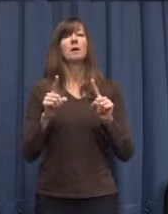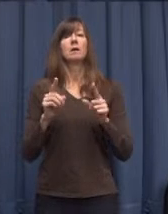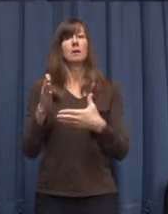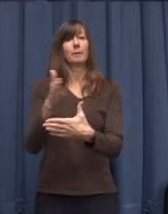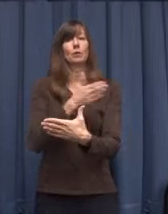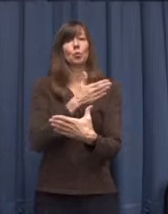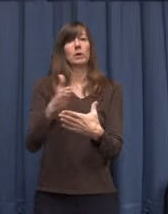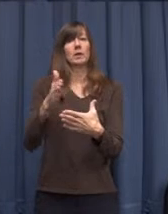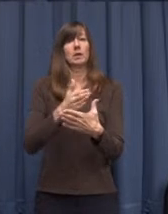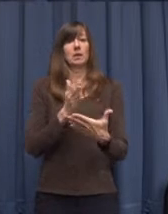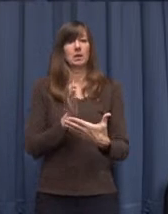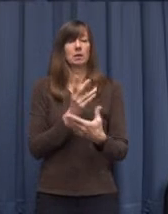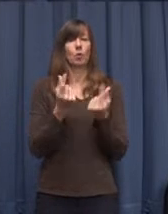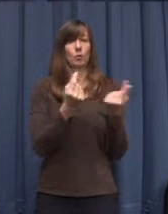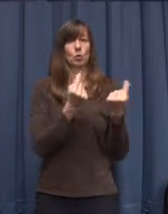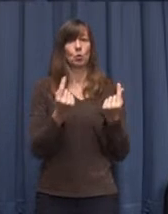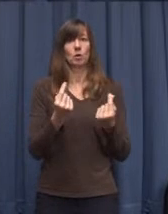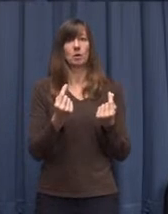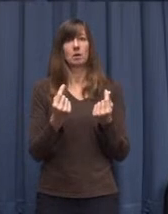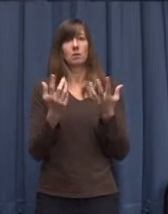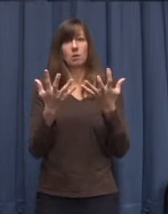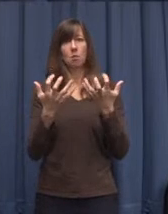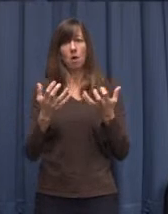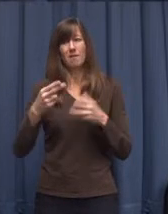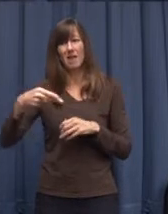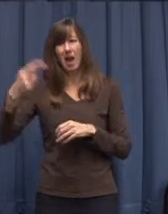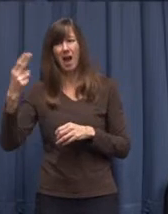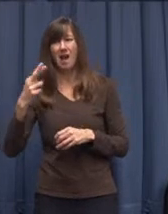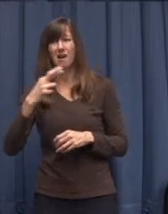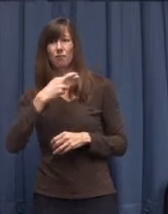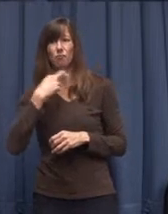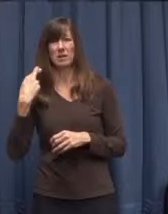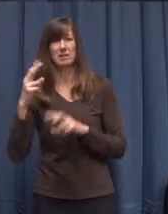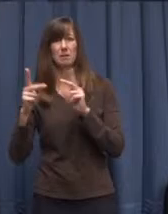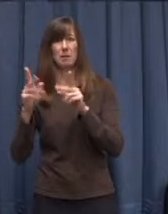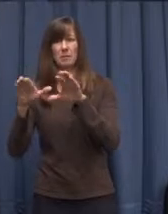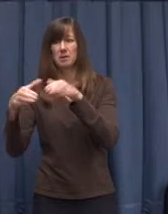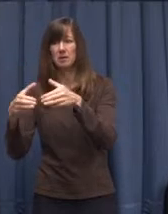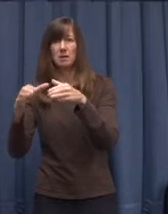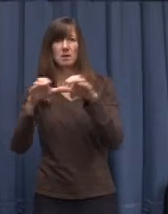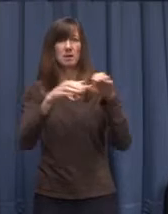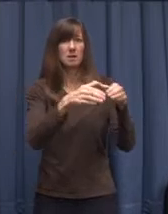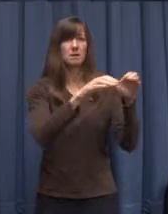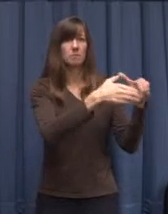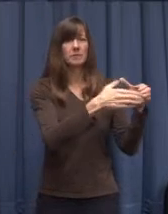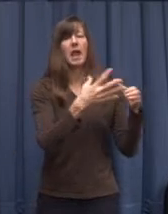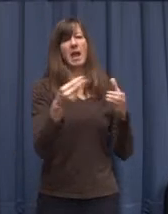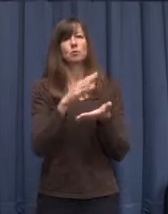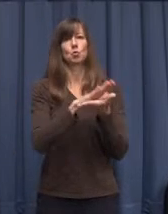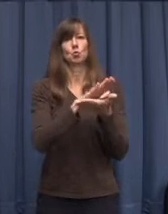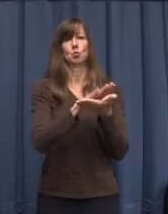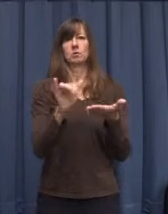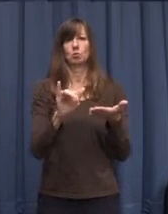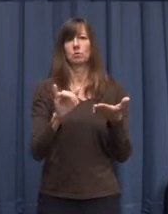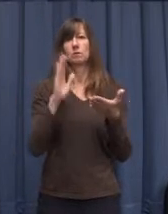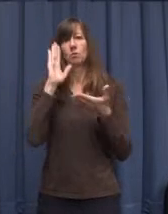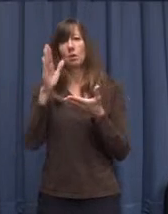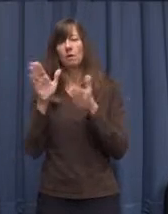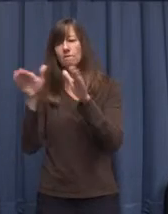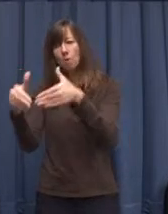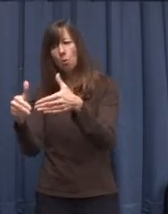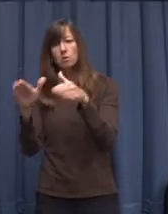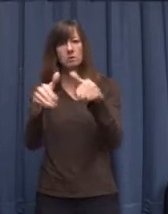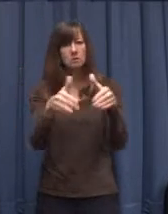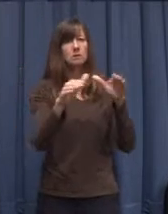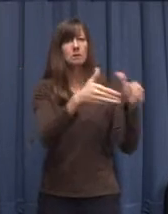those for those higher risk clusters of individuals that are more vulnerable, as well as our schools. Our goal through